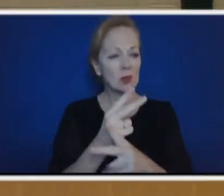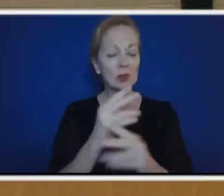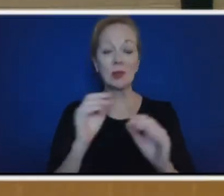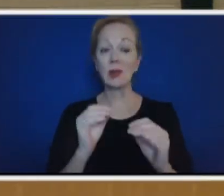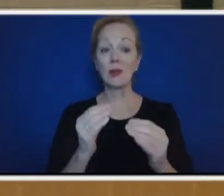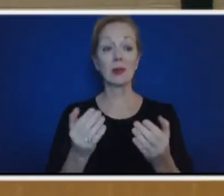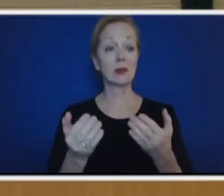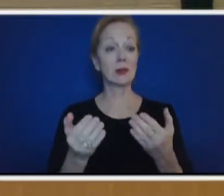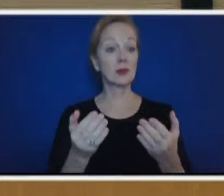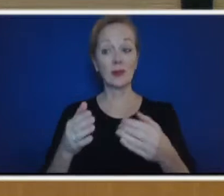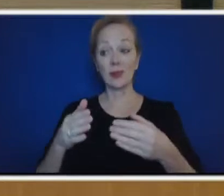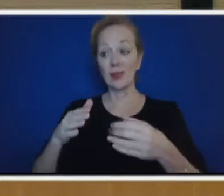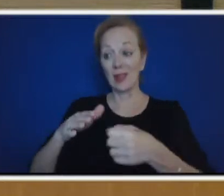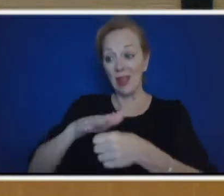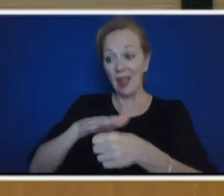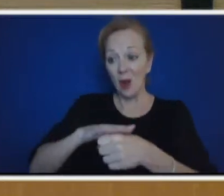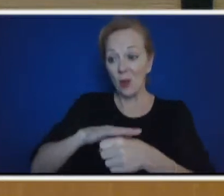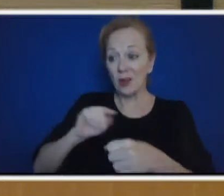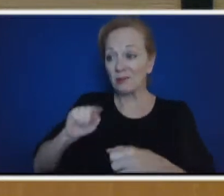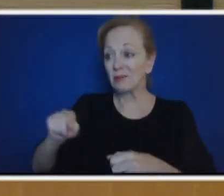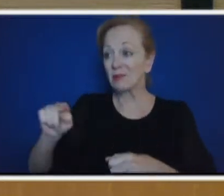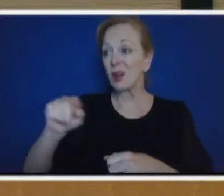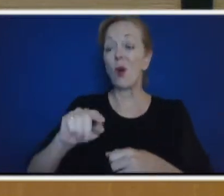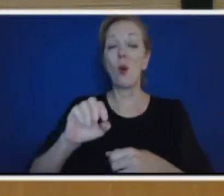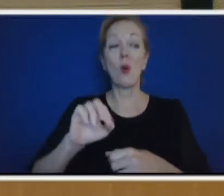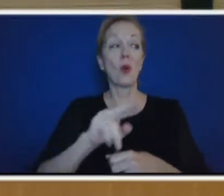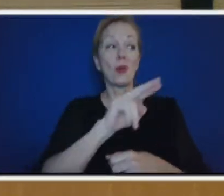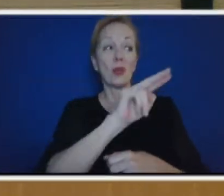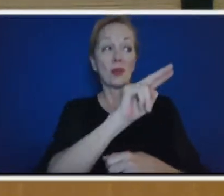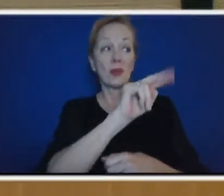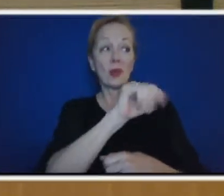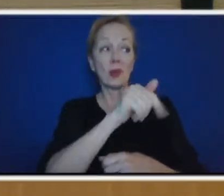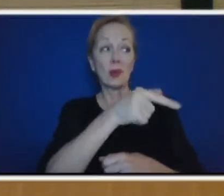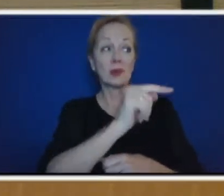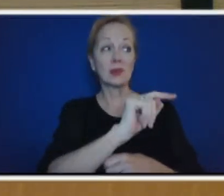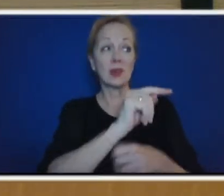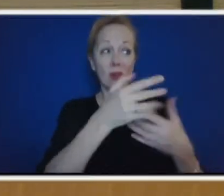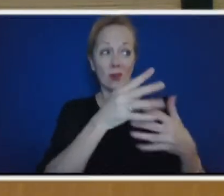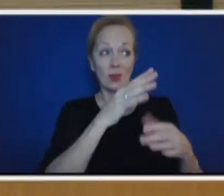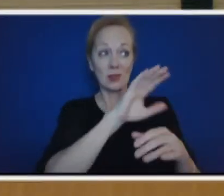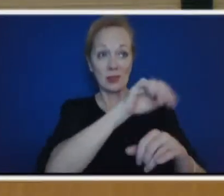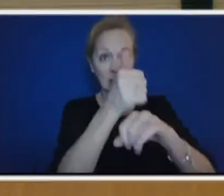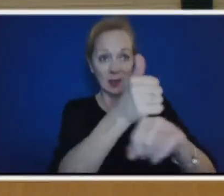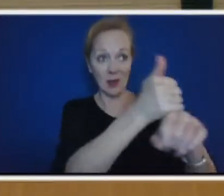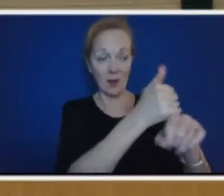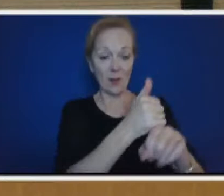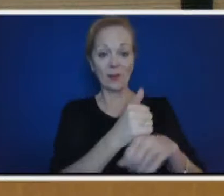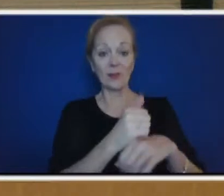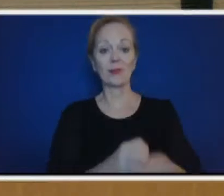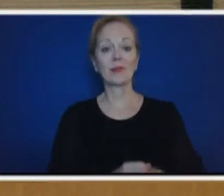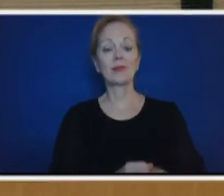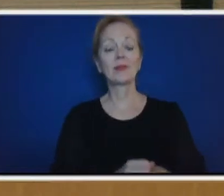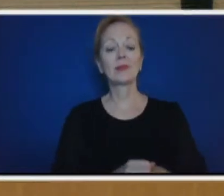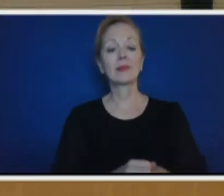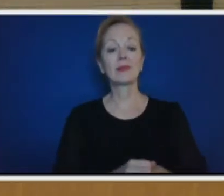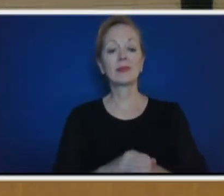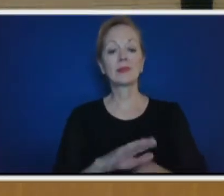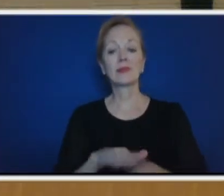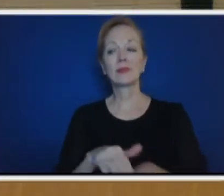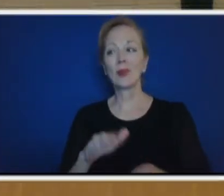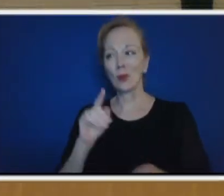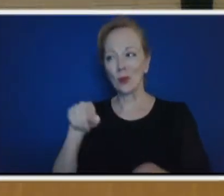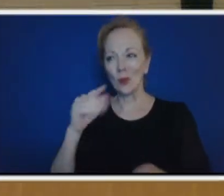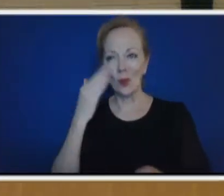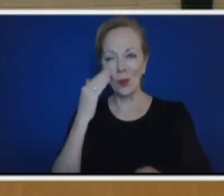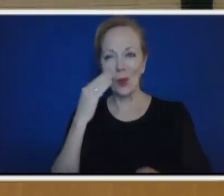the neighborhood or the units that are already there. So just some recent headlines that y'all are well aware of.